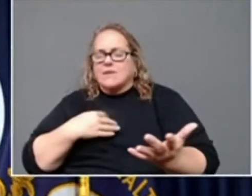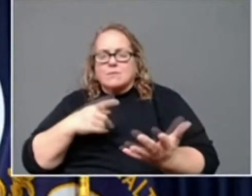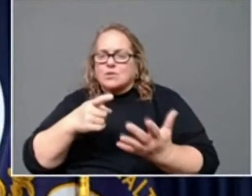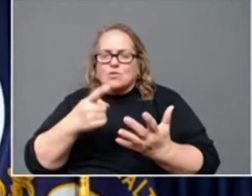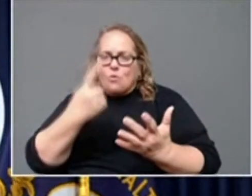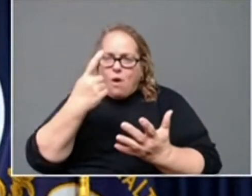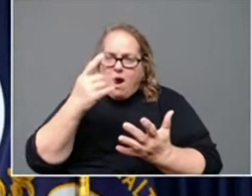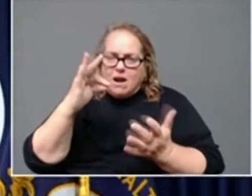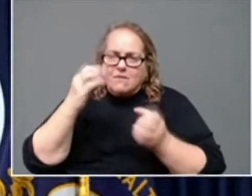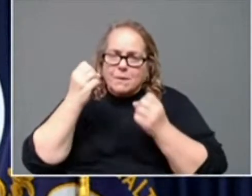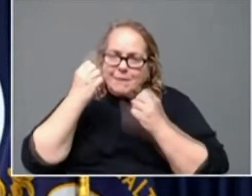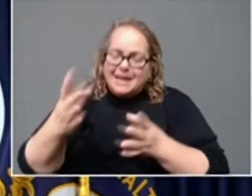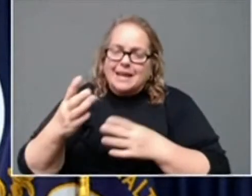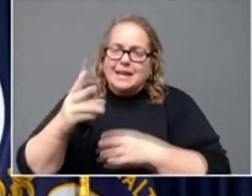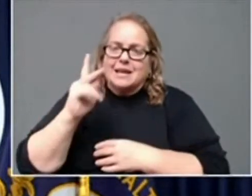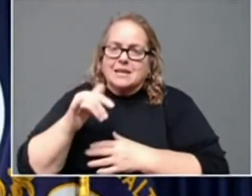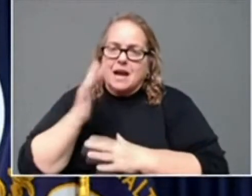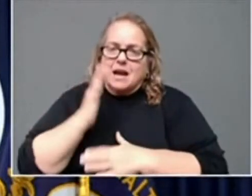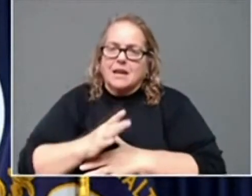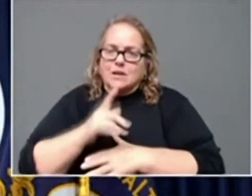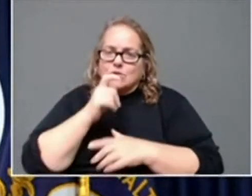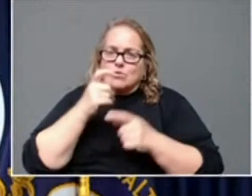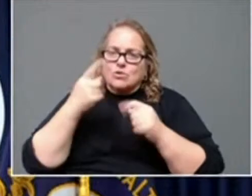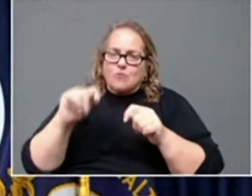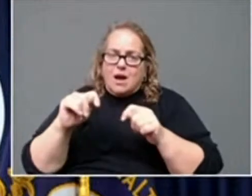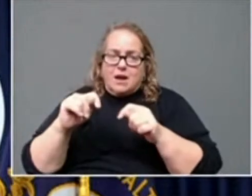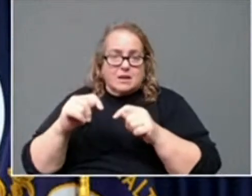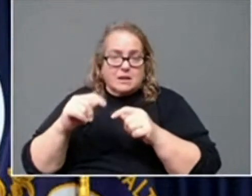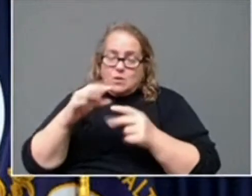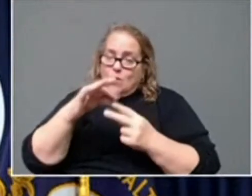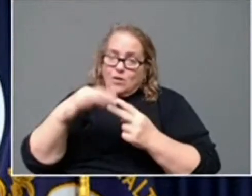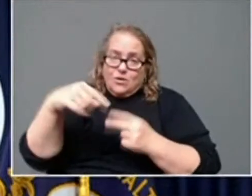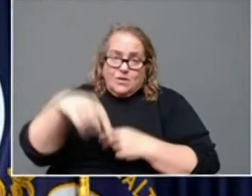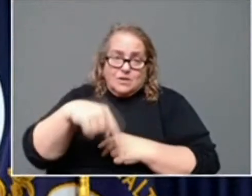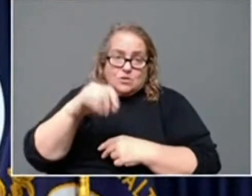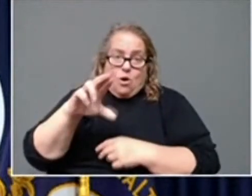Kentuckians. So whether it's this or COVID, we'll get through it. We'll get through it